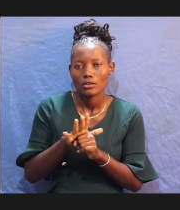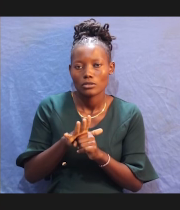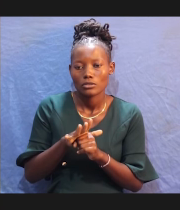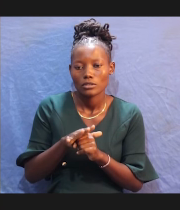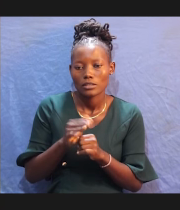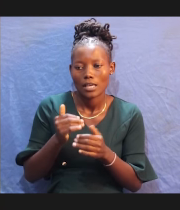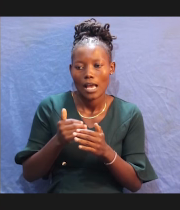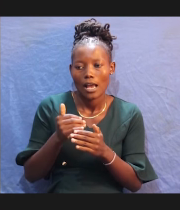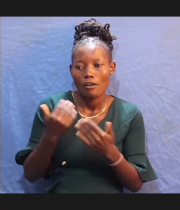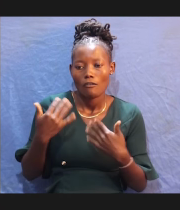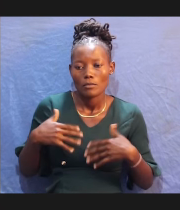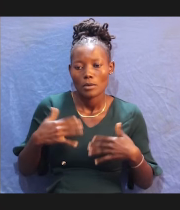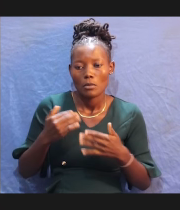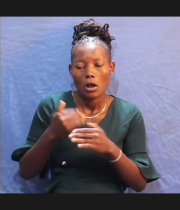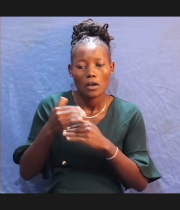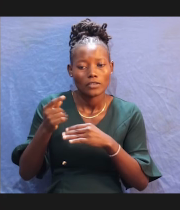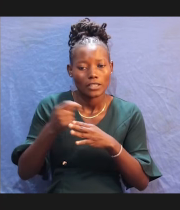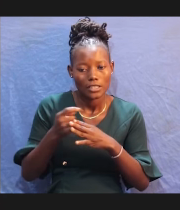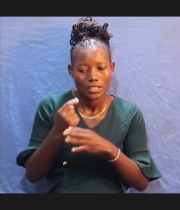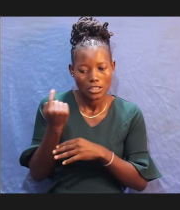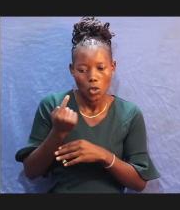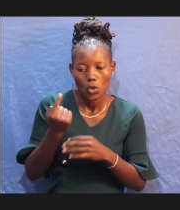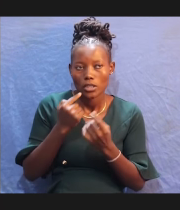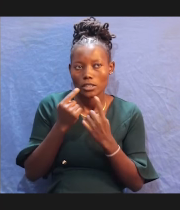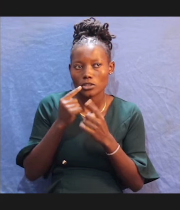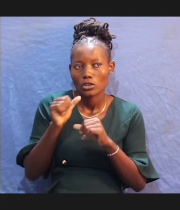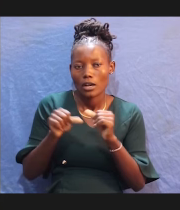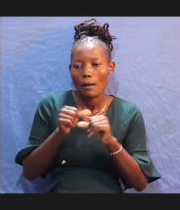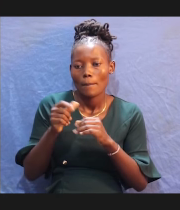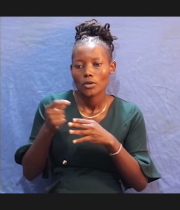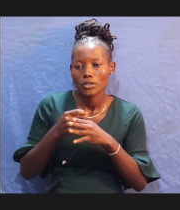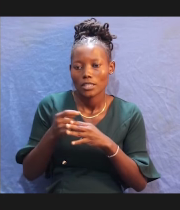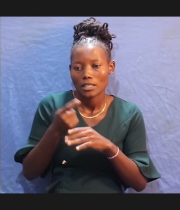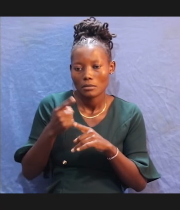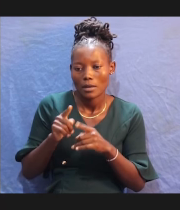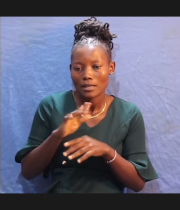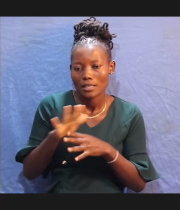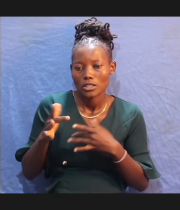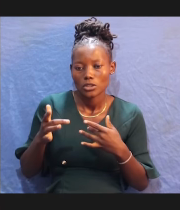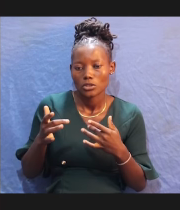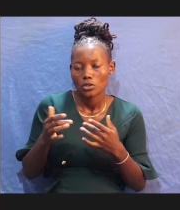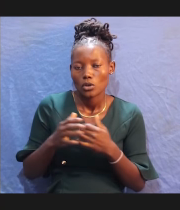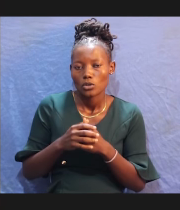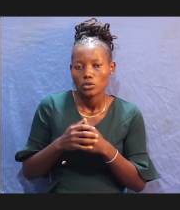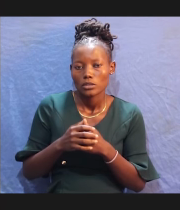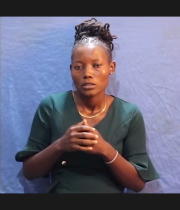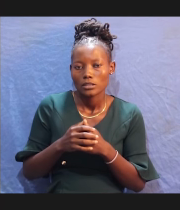the training, they just talk about the training and how it was, but they don't take into consideration